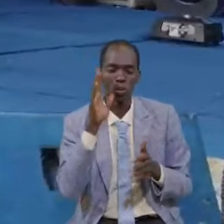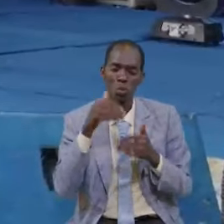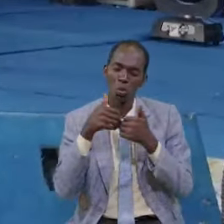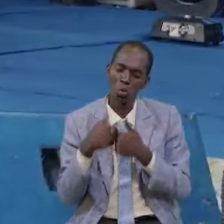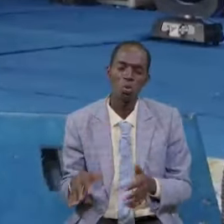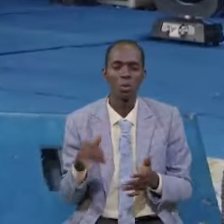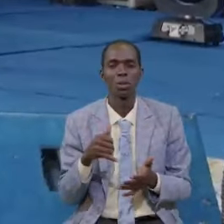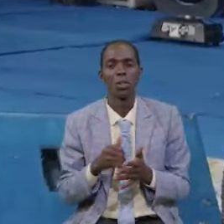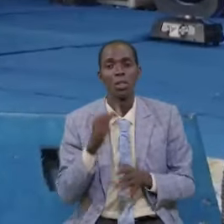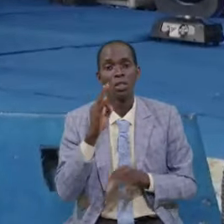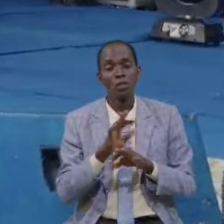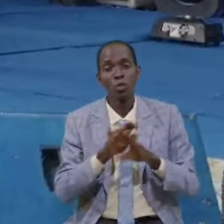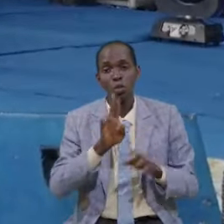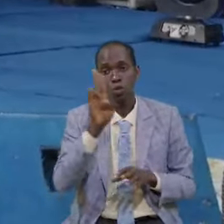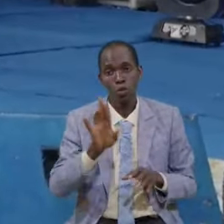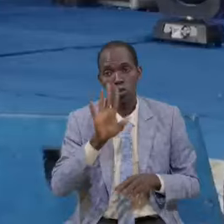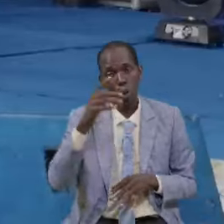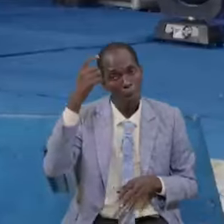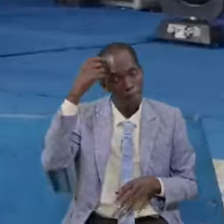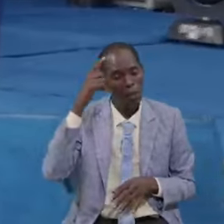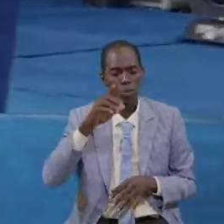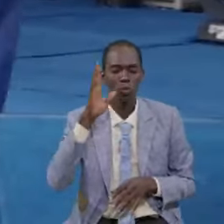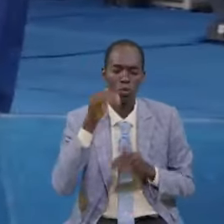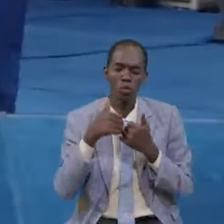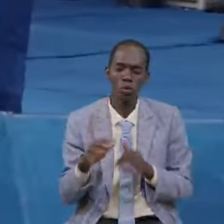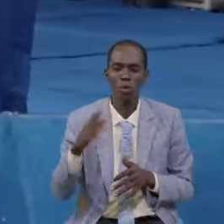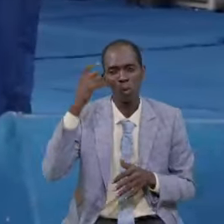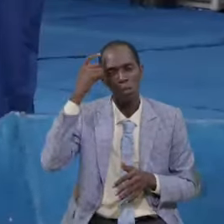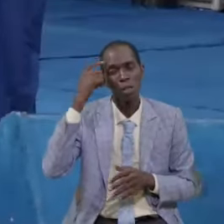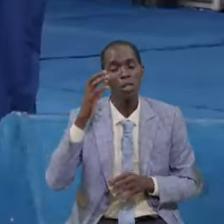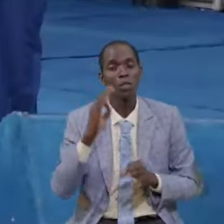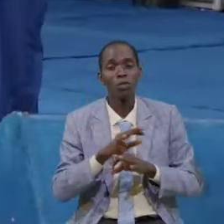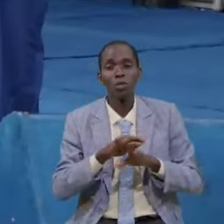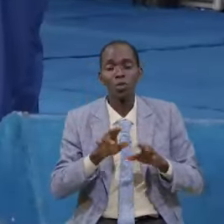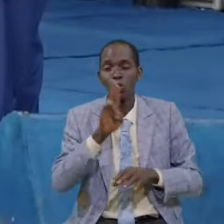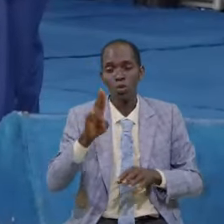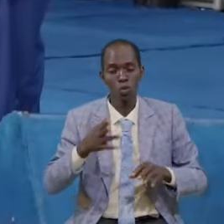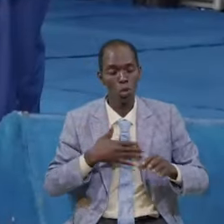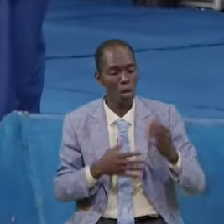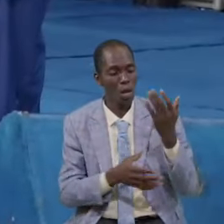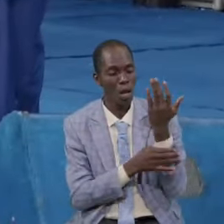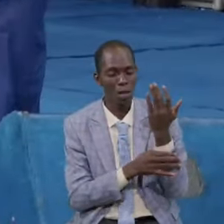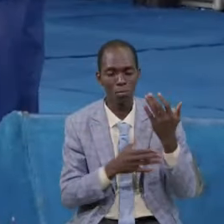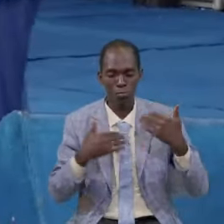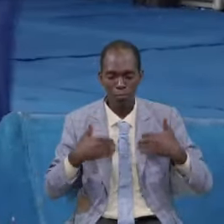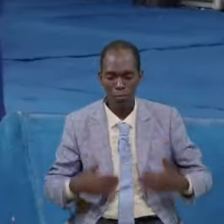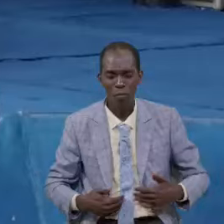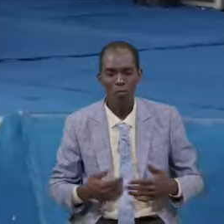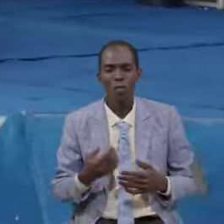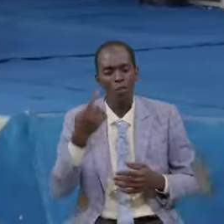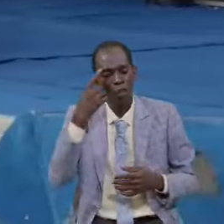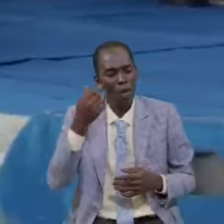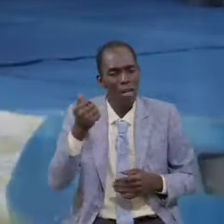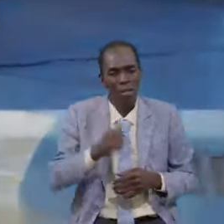your limbs, your hands, the members of your body, you lose the activity, the activation of those limbs.